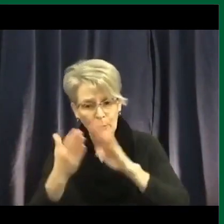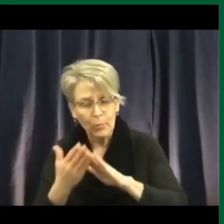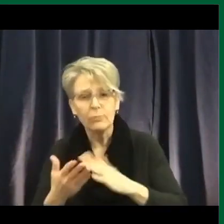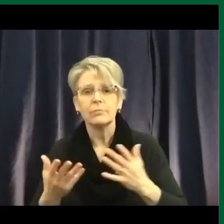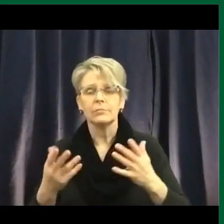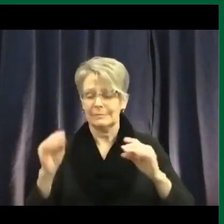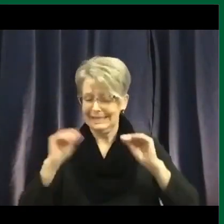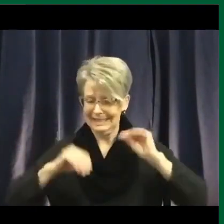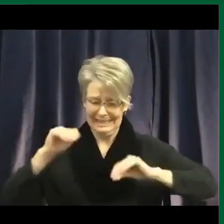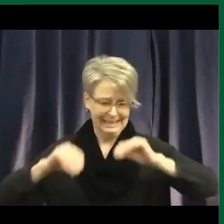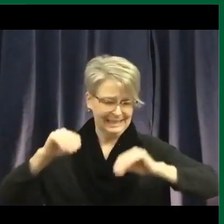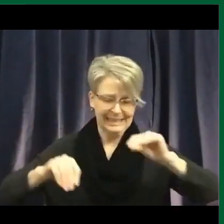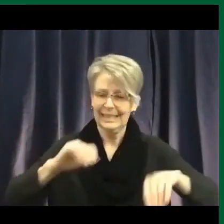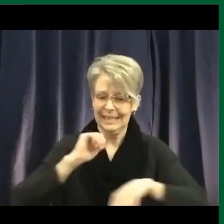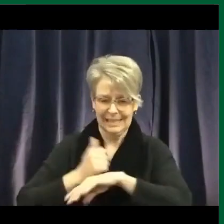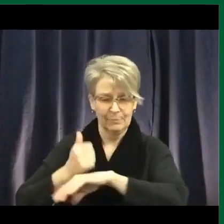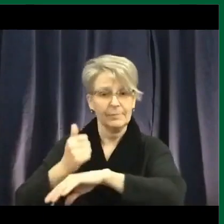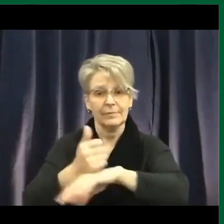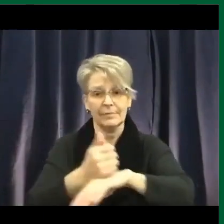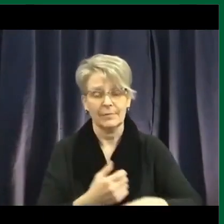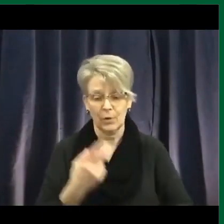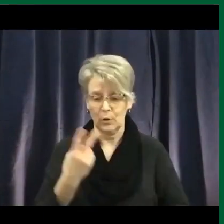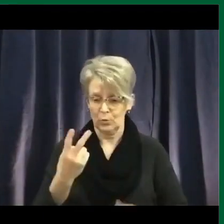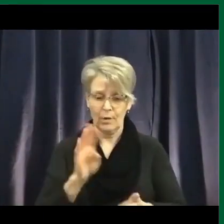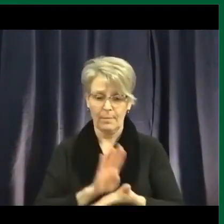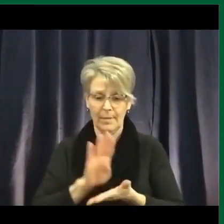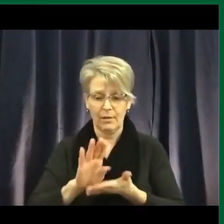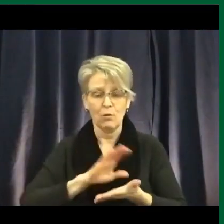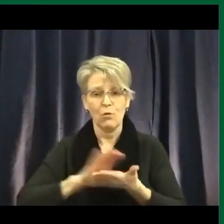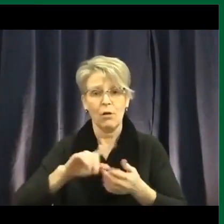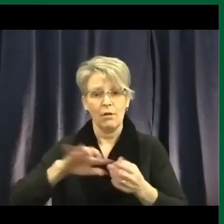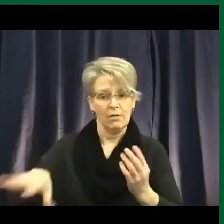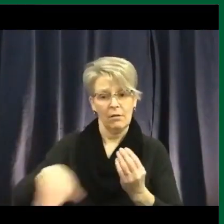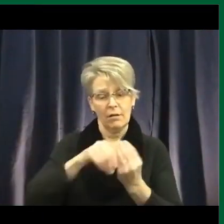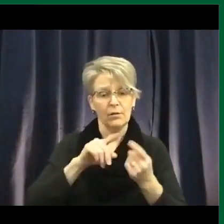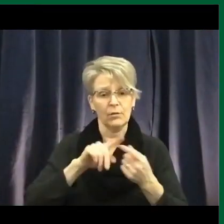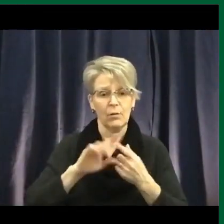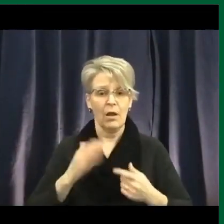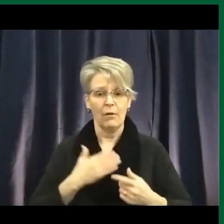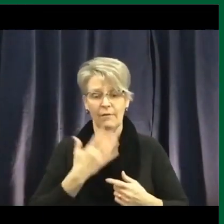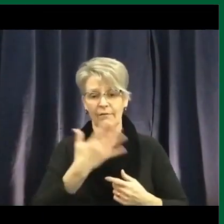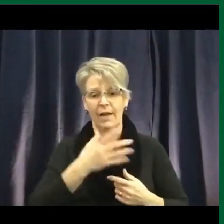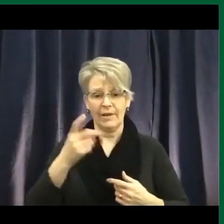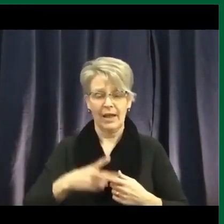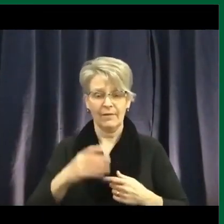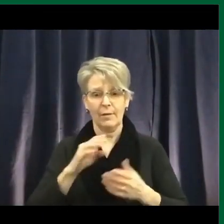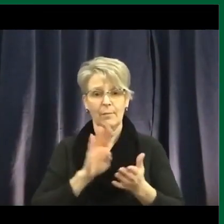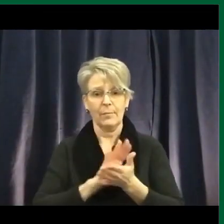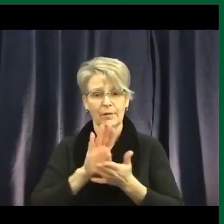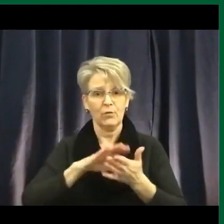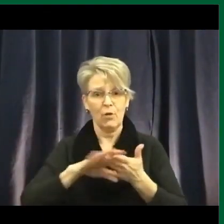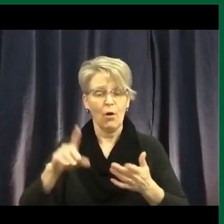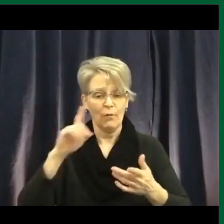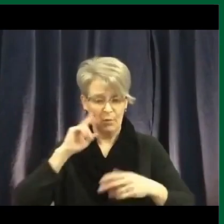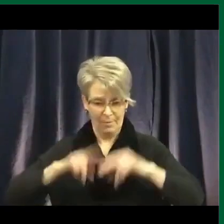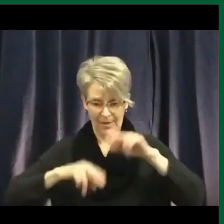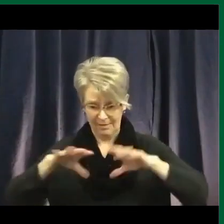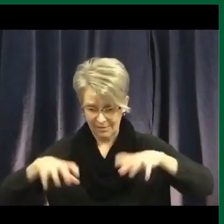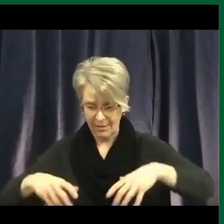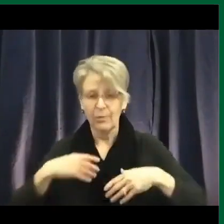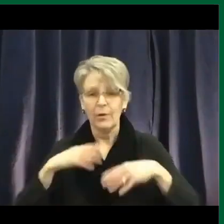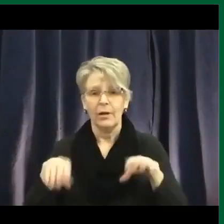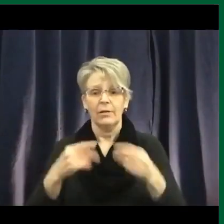in our communities through a $2 billion addition to our already $5.5 billion infrastructure plan. We provided